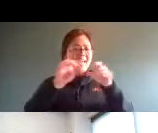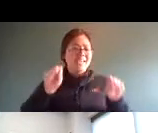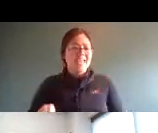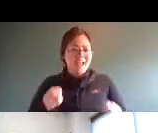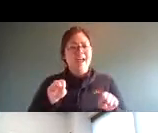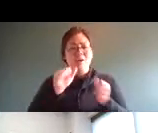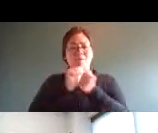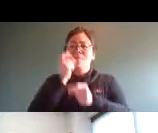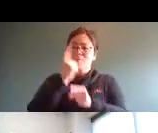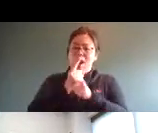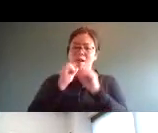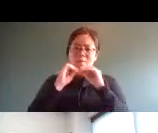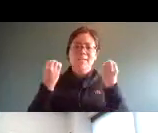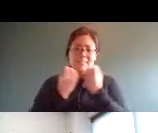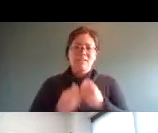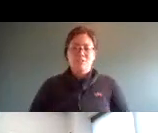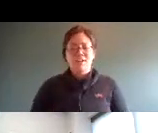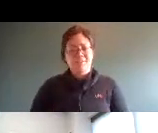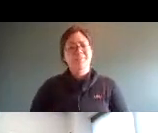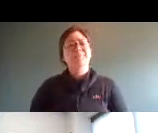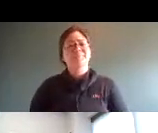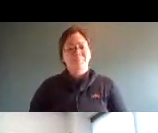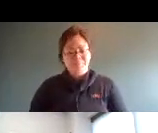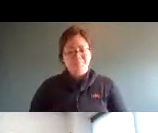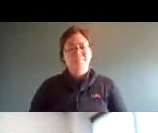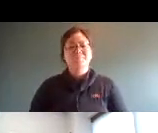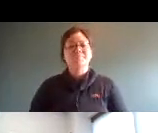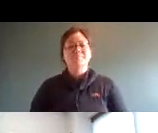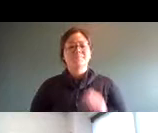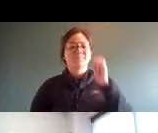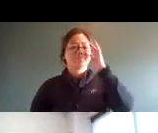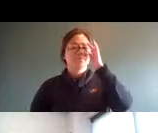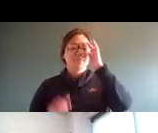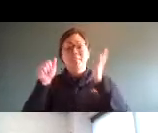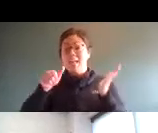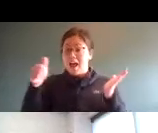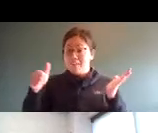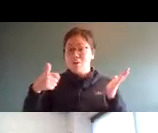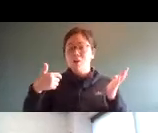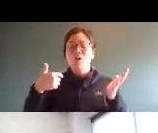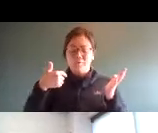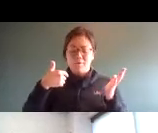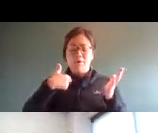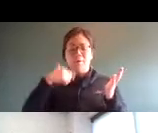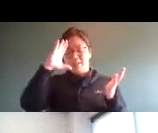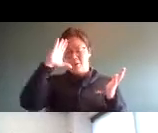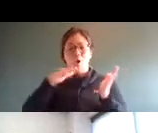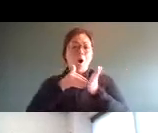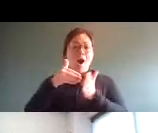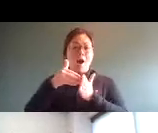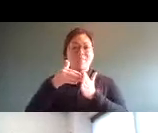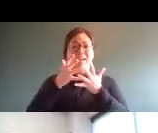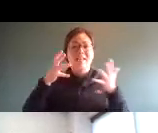right partner organization. And another way we look to support is we know that often a lot of